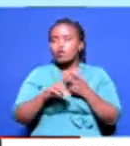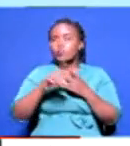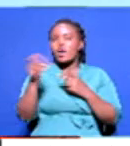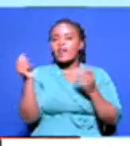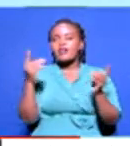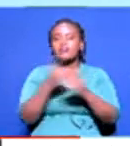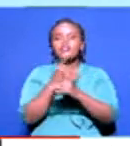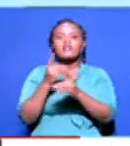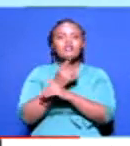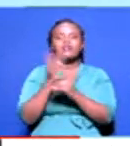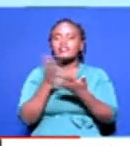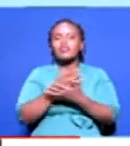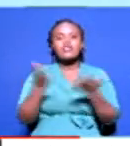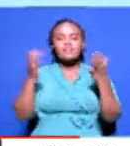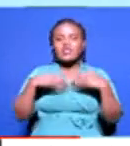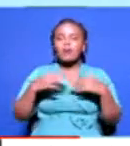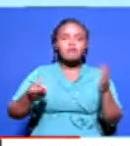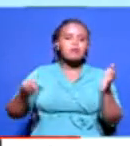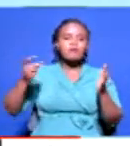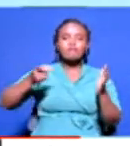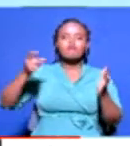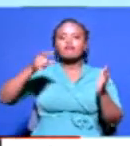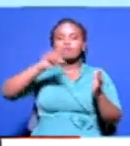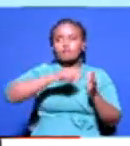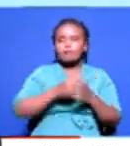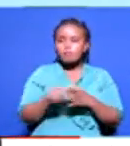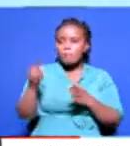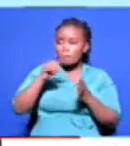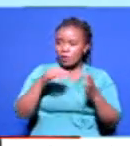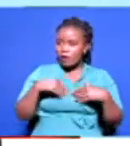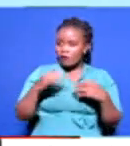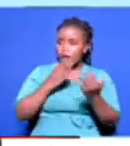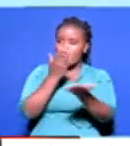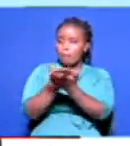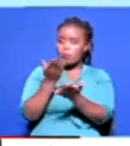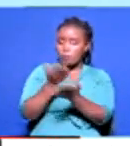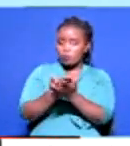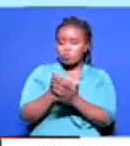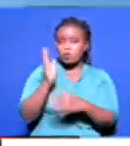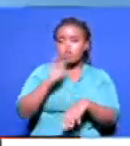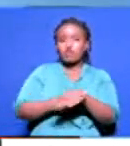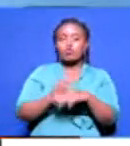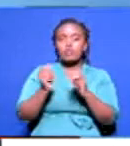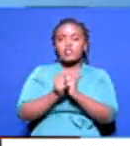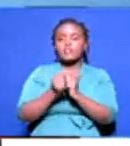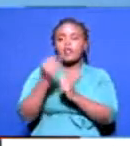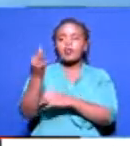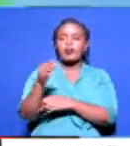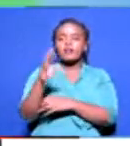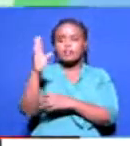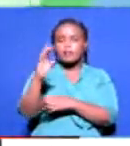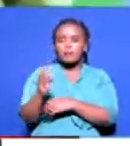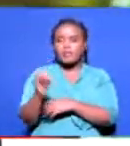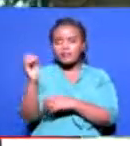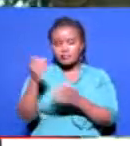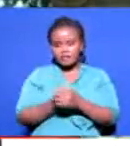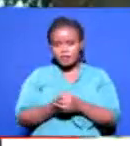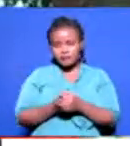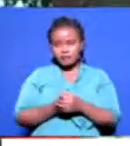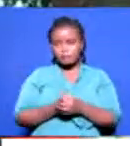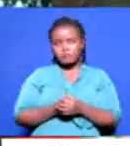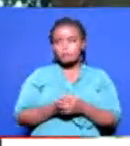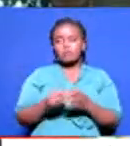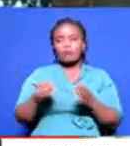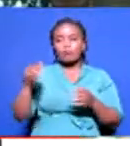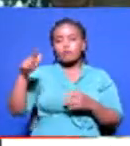has gone up. Here, a proposal of about 13% has delayed. Basic Education Principal Secretary